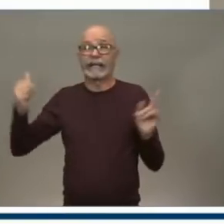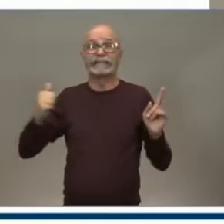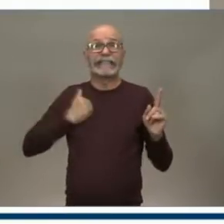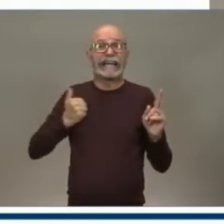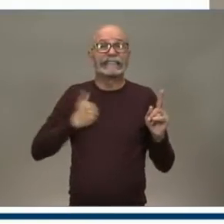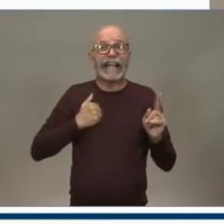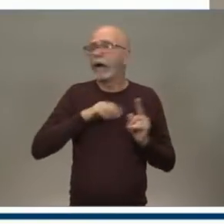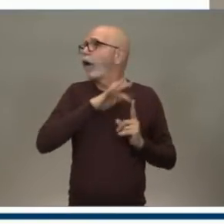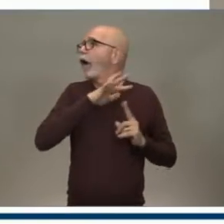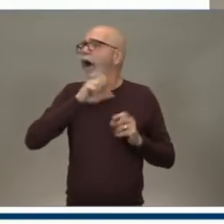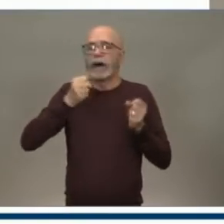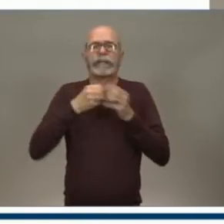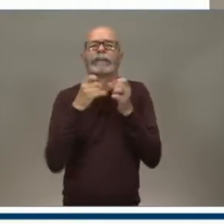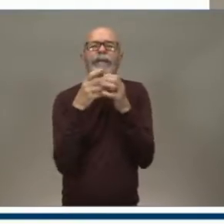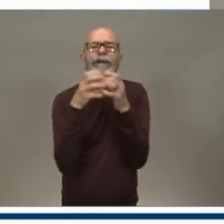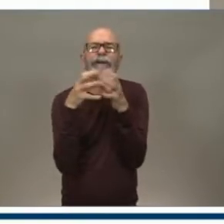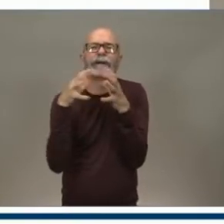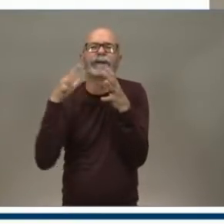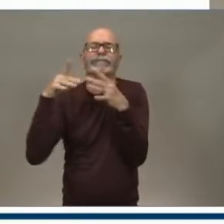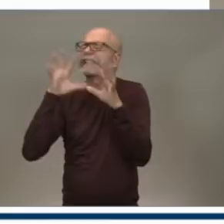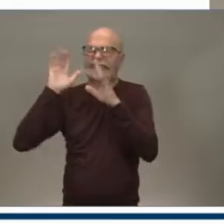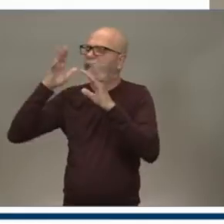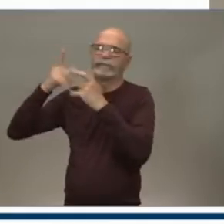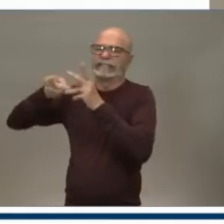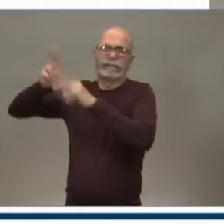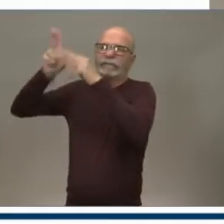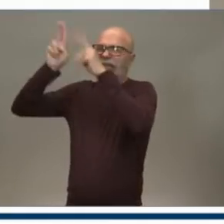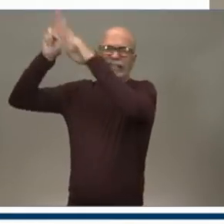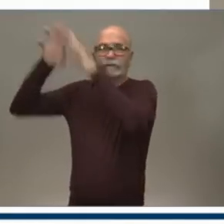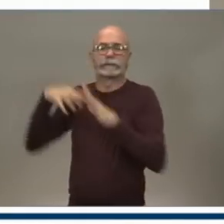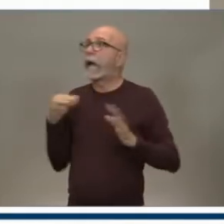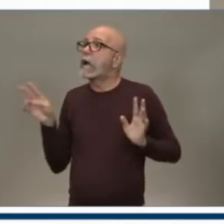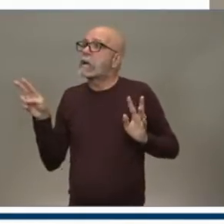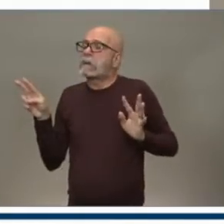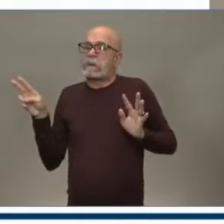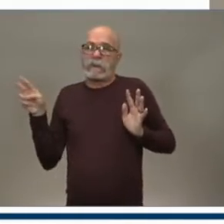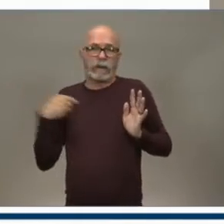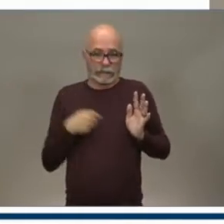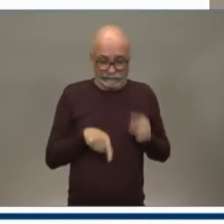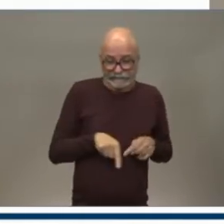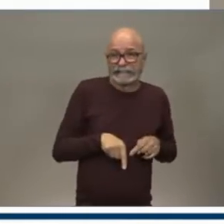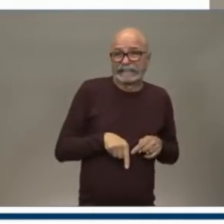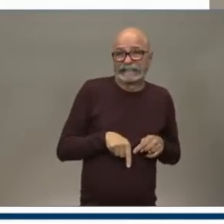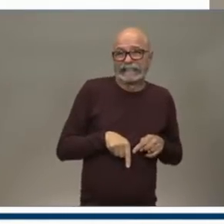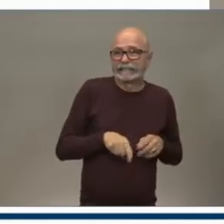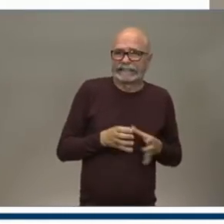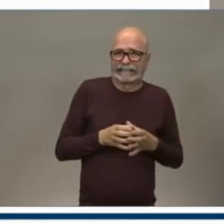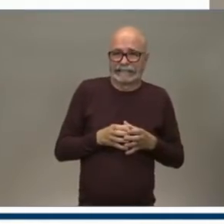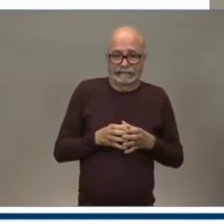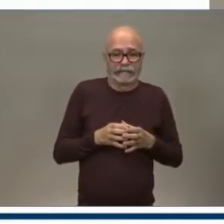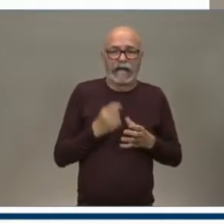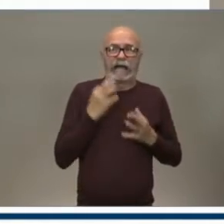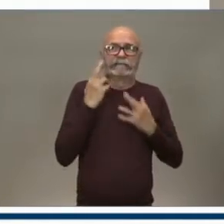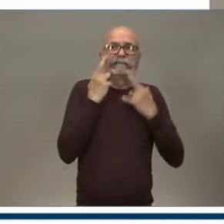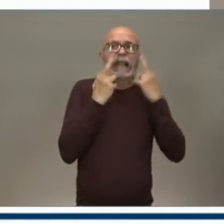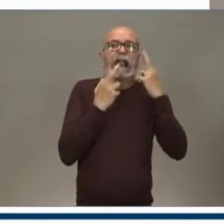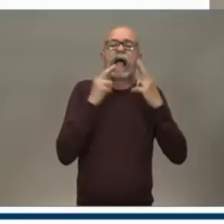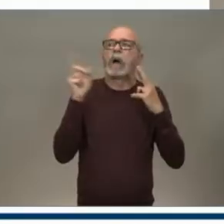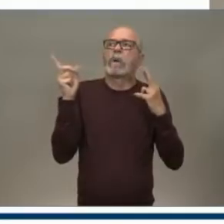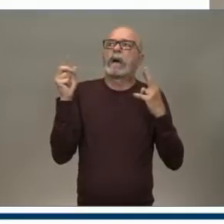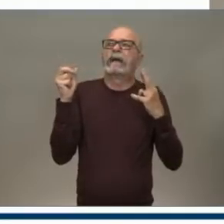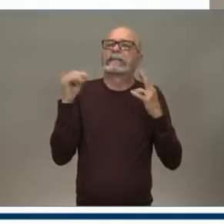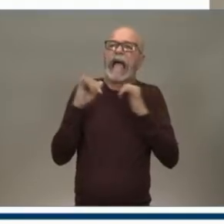wave, and so us and our Atlantic colleagues can sit and watch and say what did they do that worked and what we might want to do